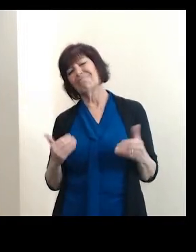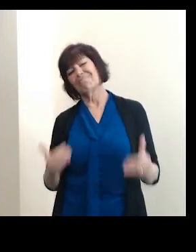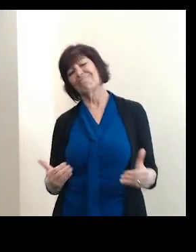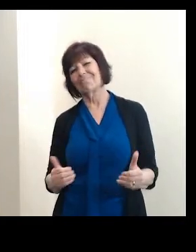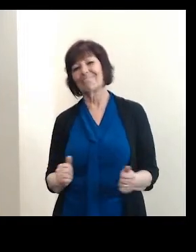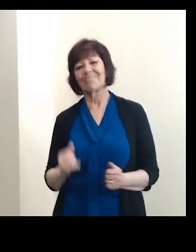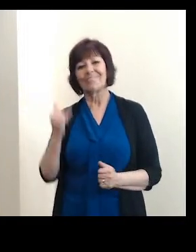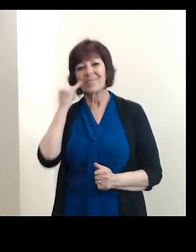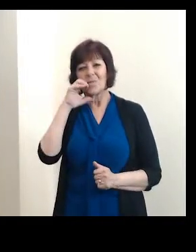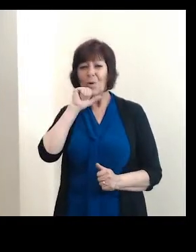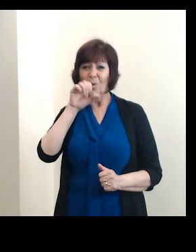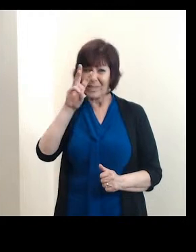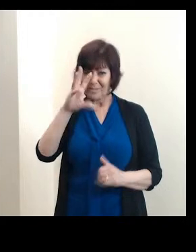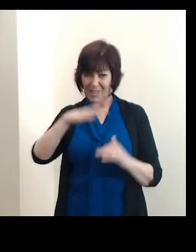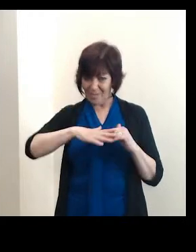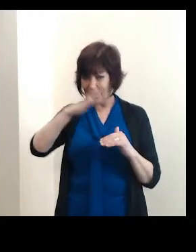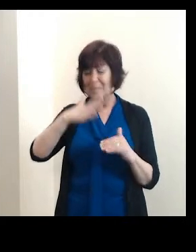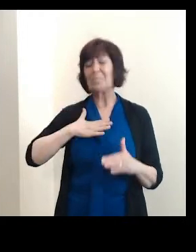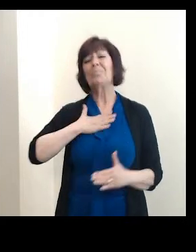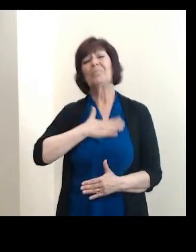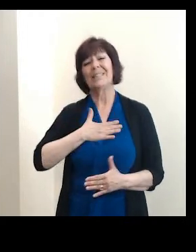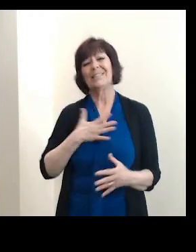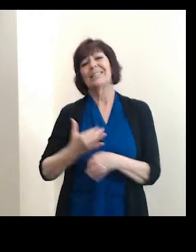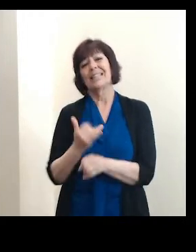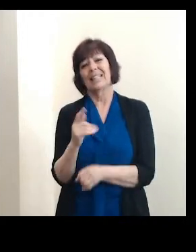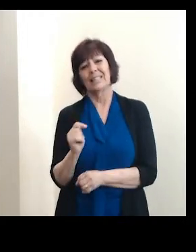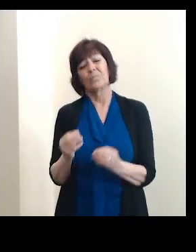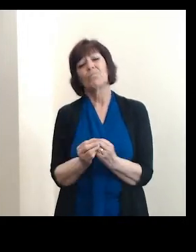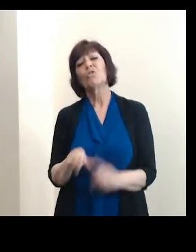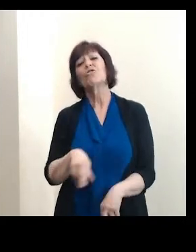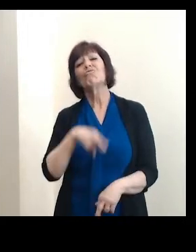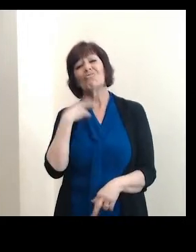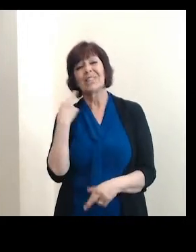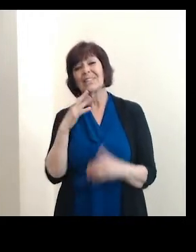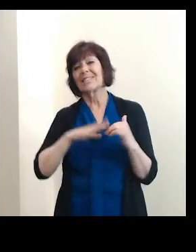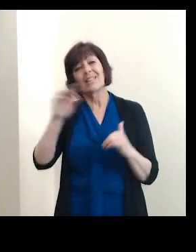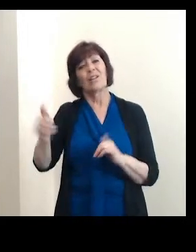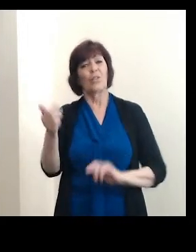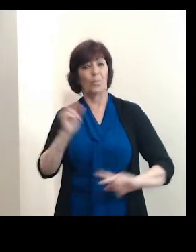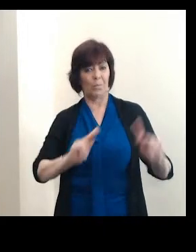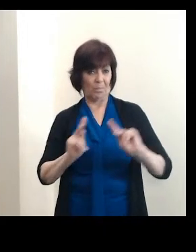you're over the age of 65, please get it, because you are more at risk for death than anyone else.